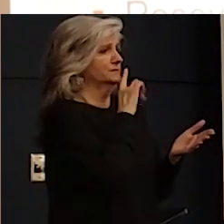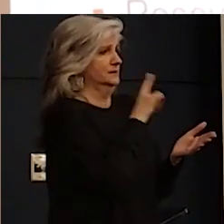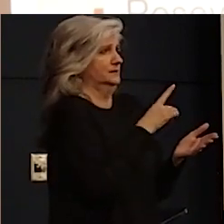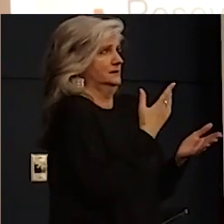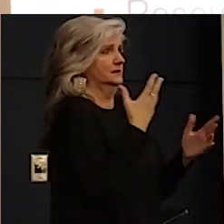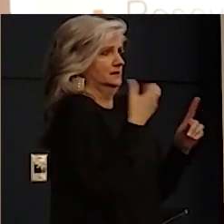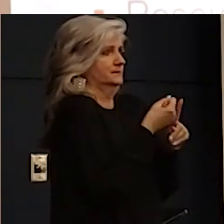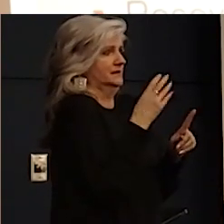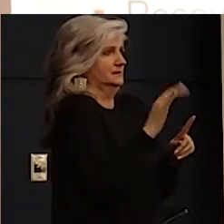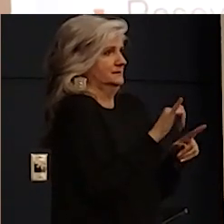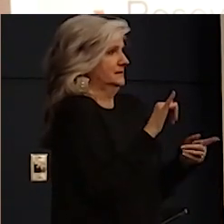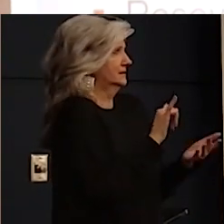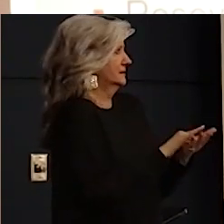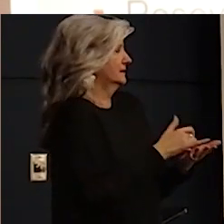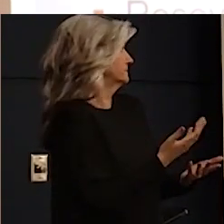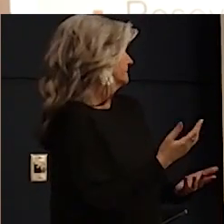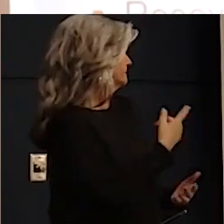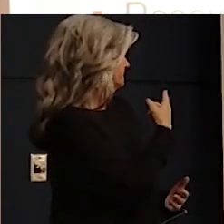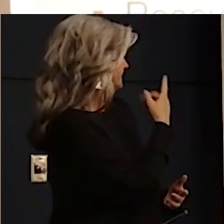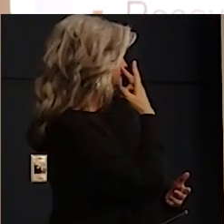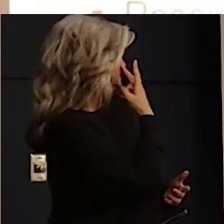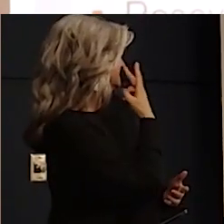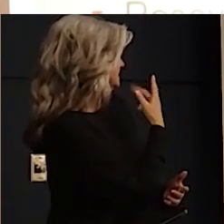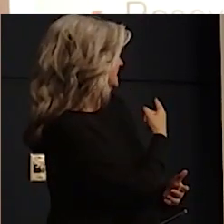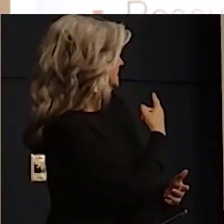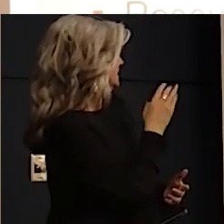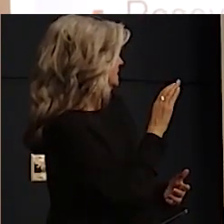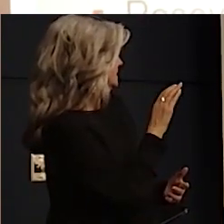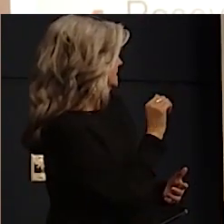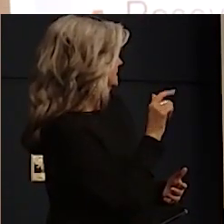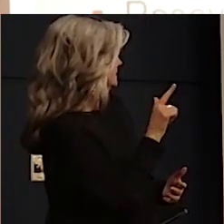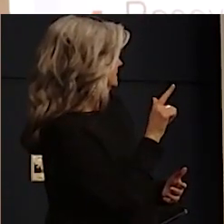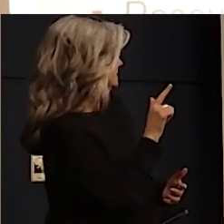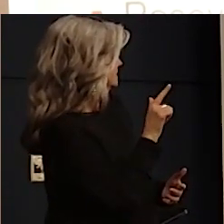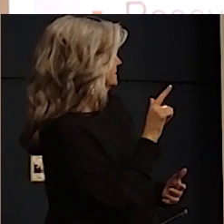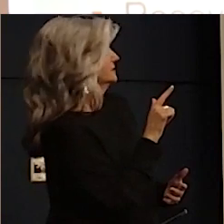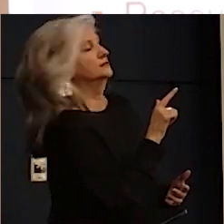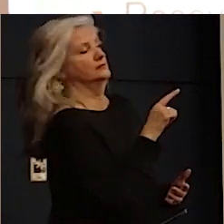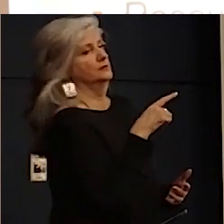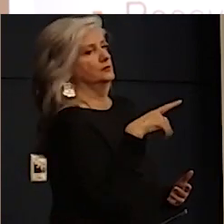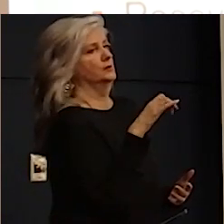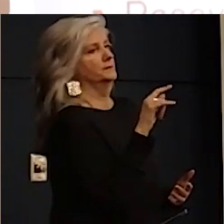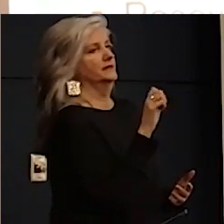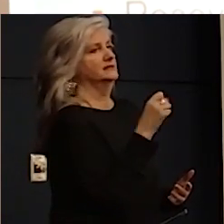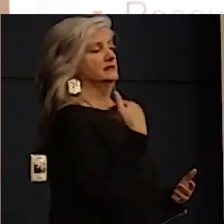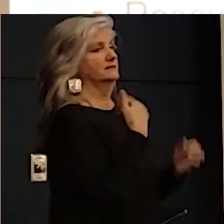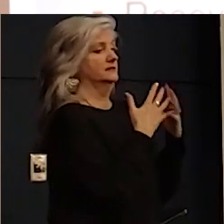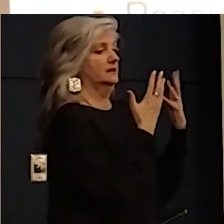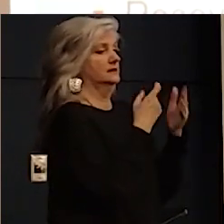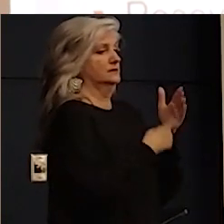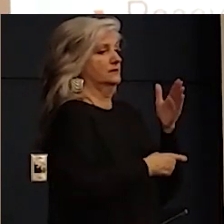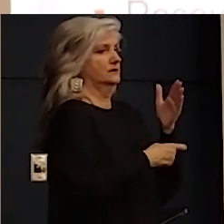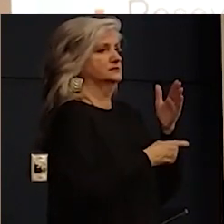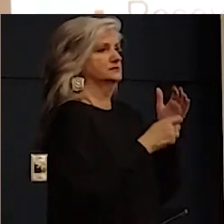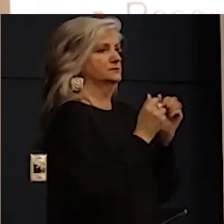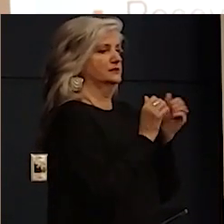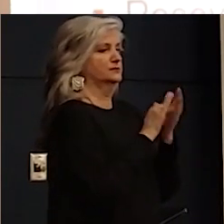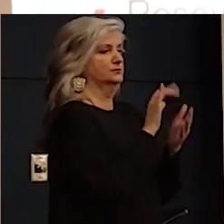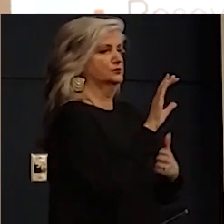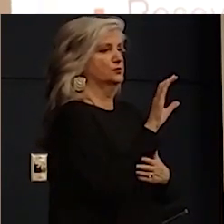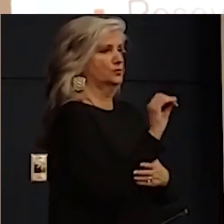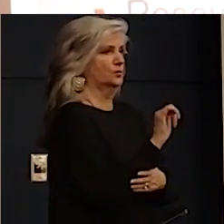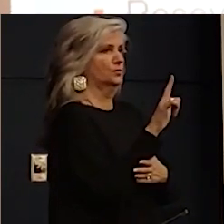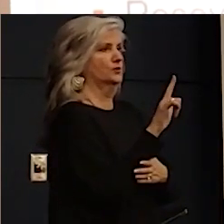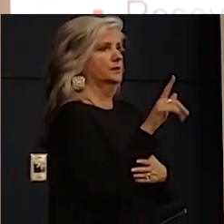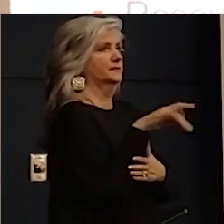decisions. First up here, you can see the coal plants. We have a lot of costs associated with those coal plants in